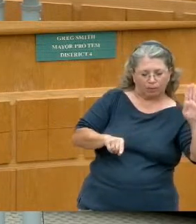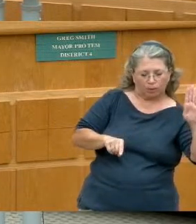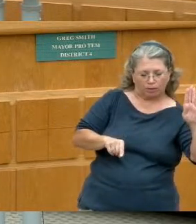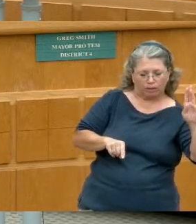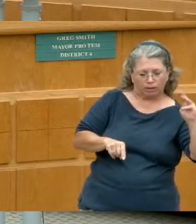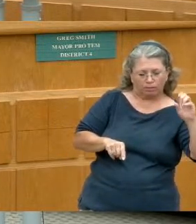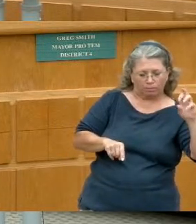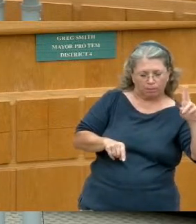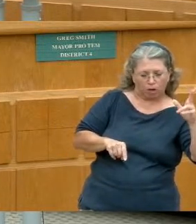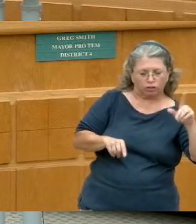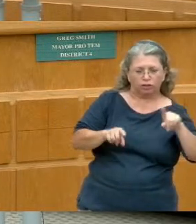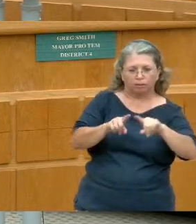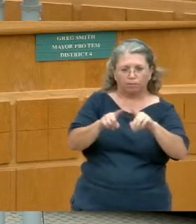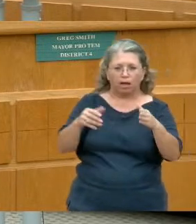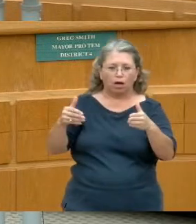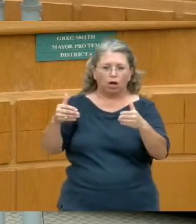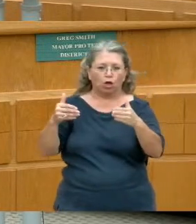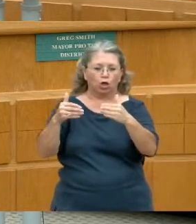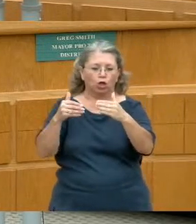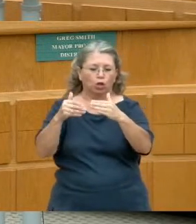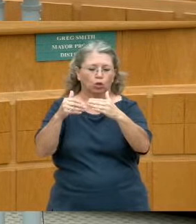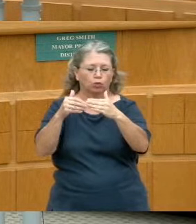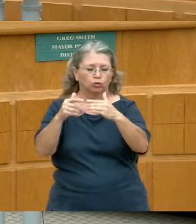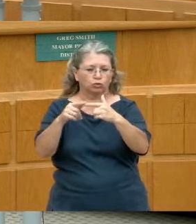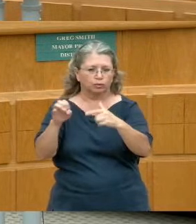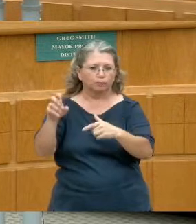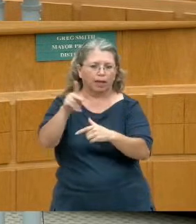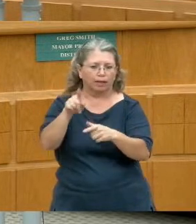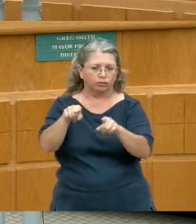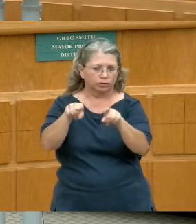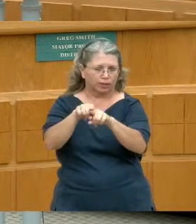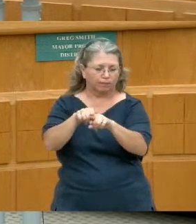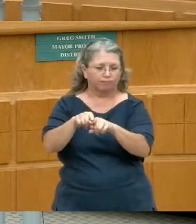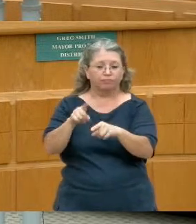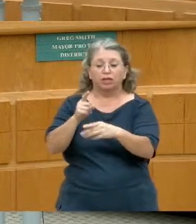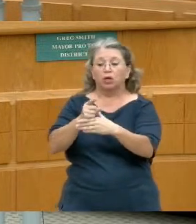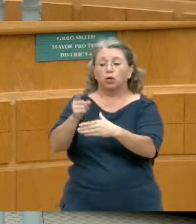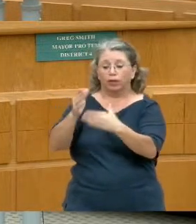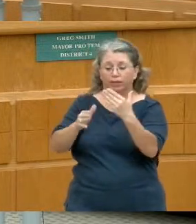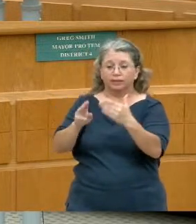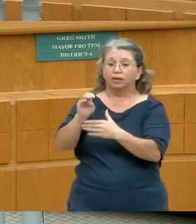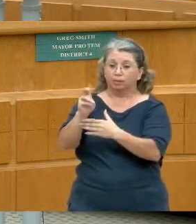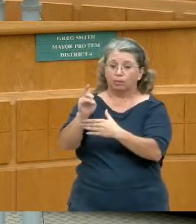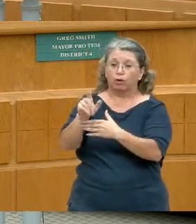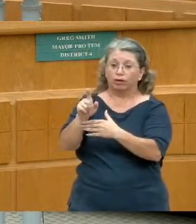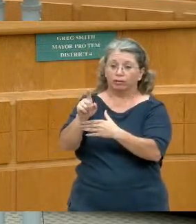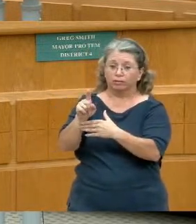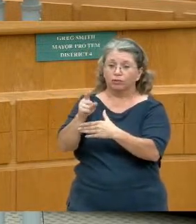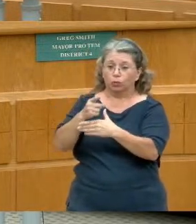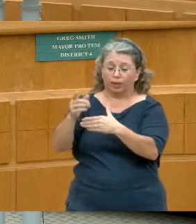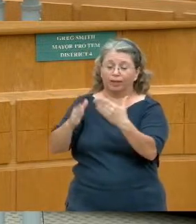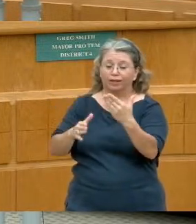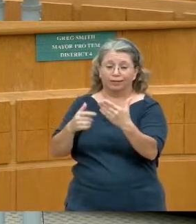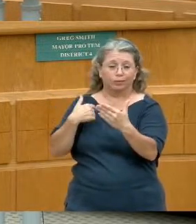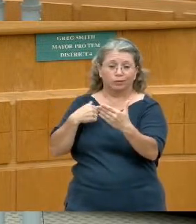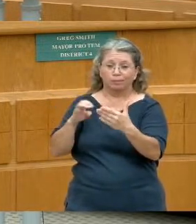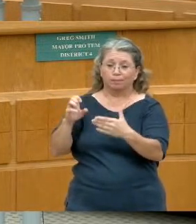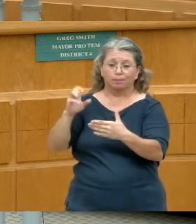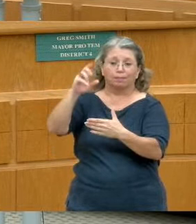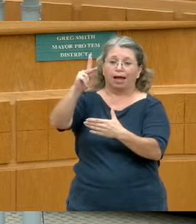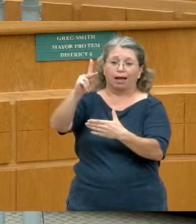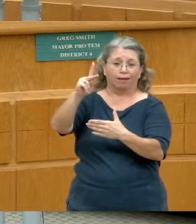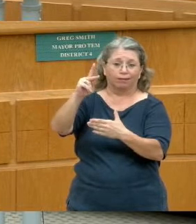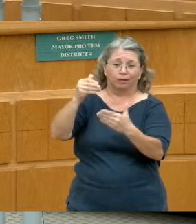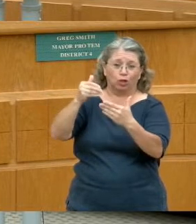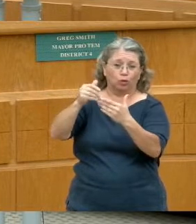of encounters that we had in February and March on weekdays, on weekends. On Memorial Day weekend, we were kind of right back up to that normal